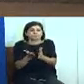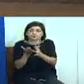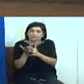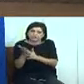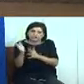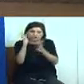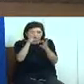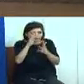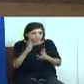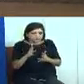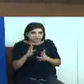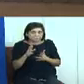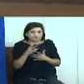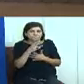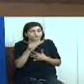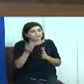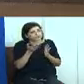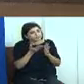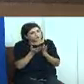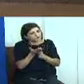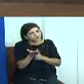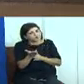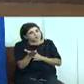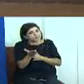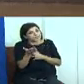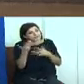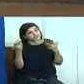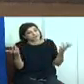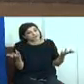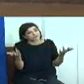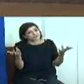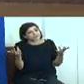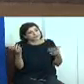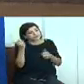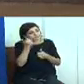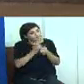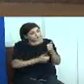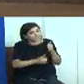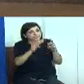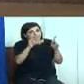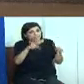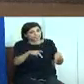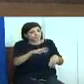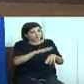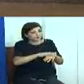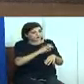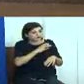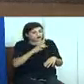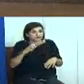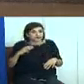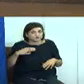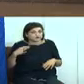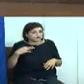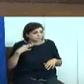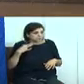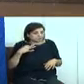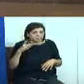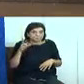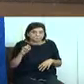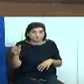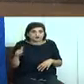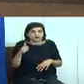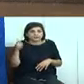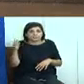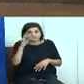storm, and through, every person on that committee volunteered to do